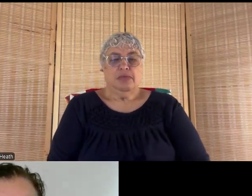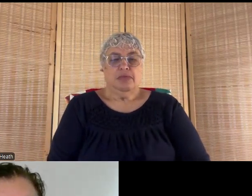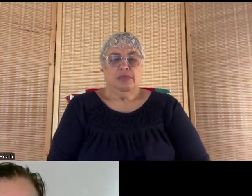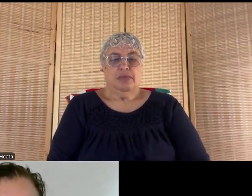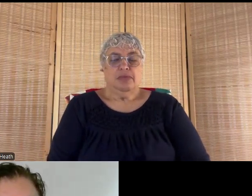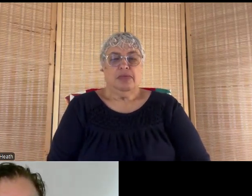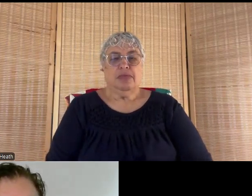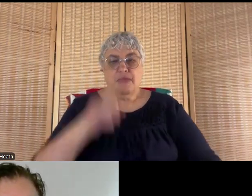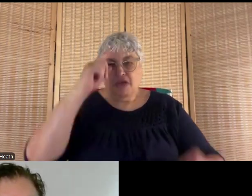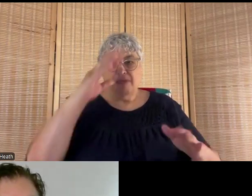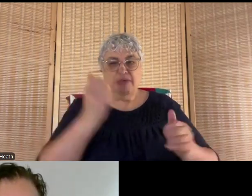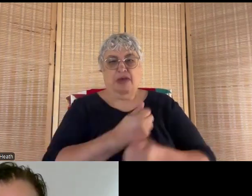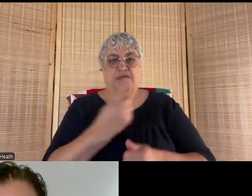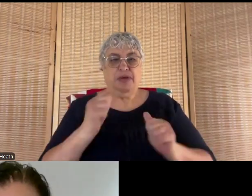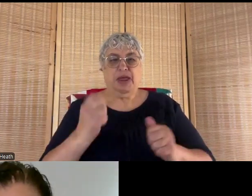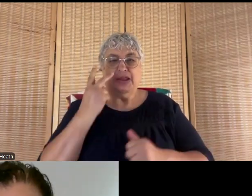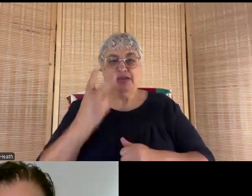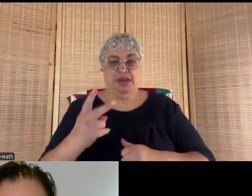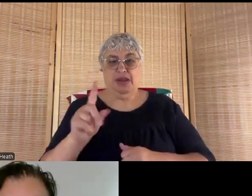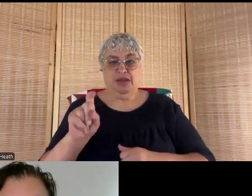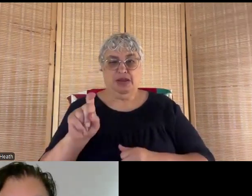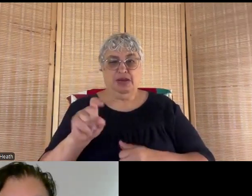And I hope everybody can see that.